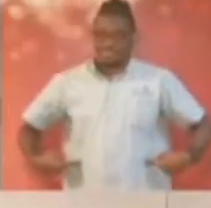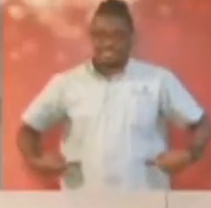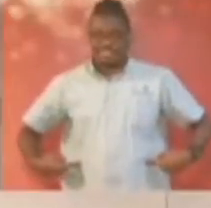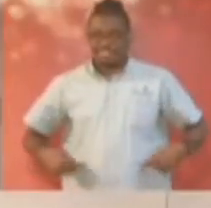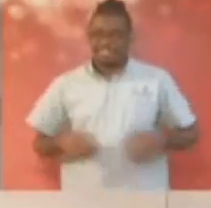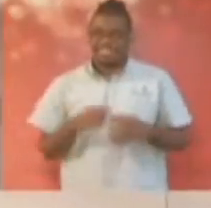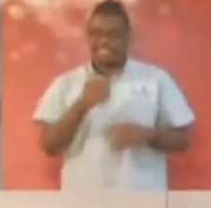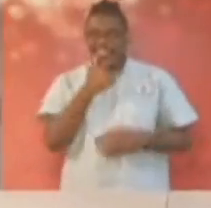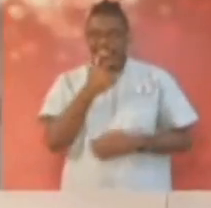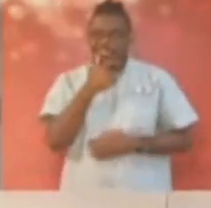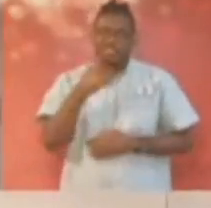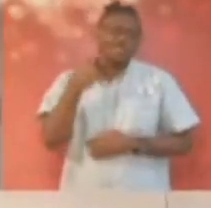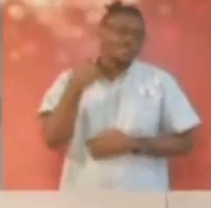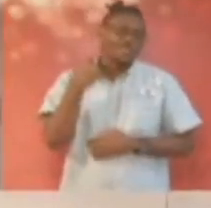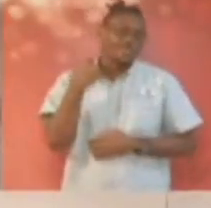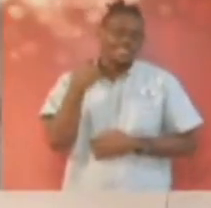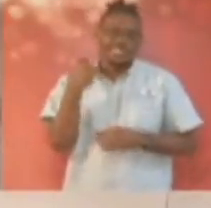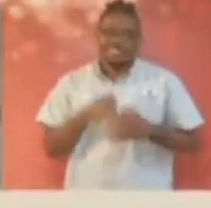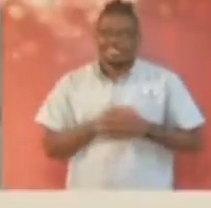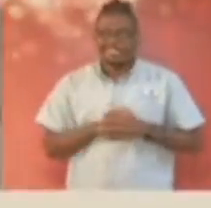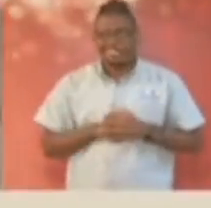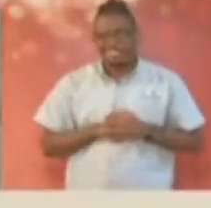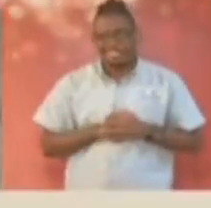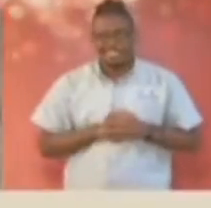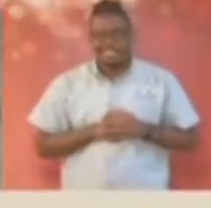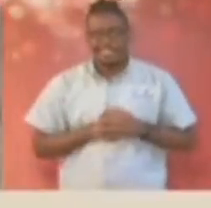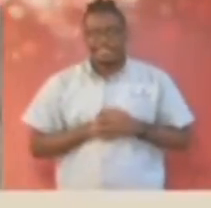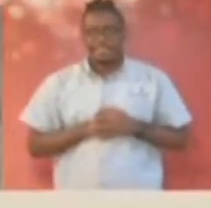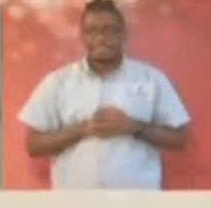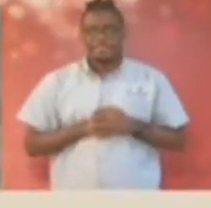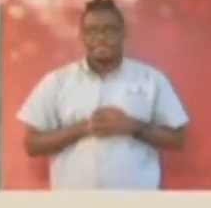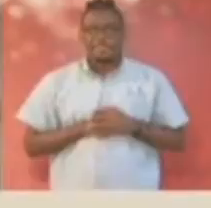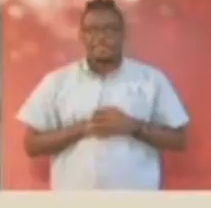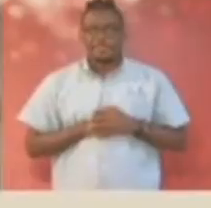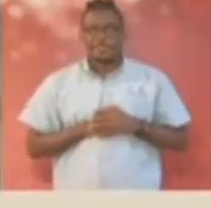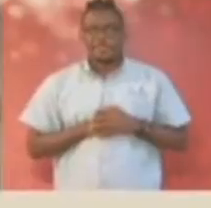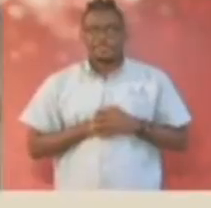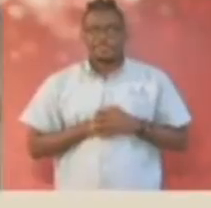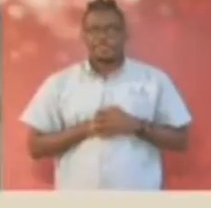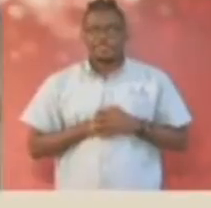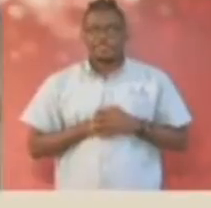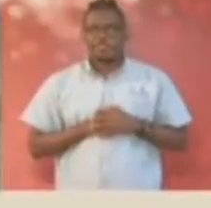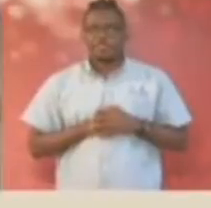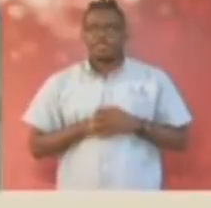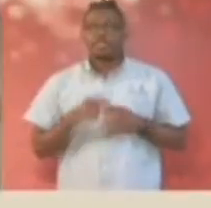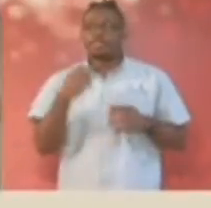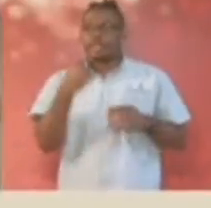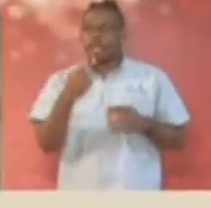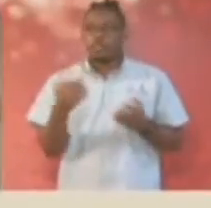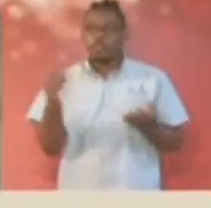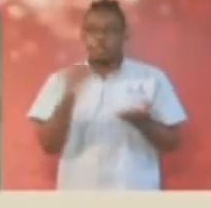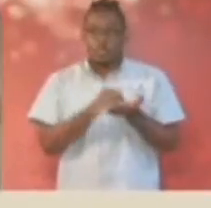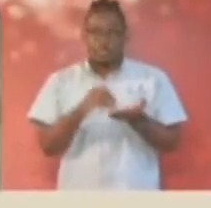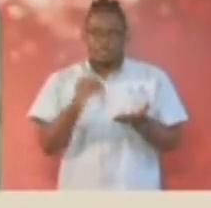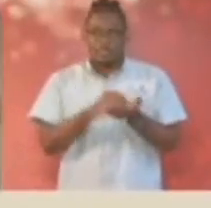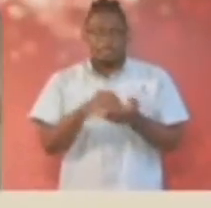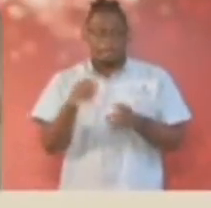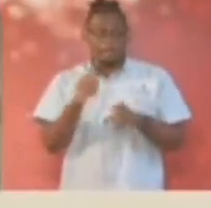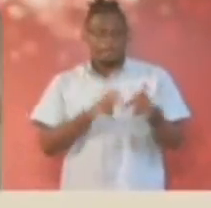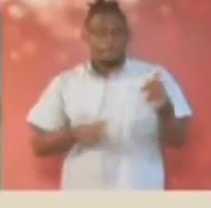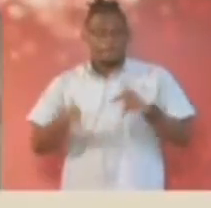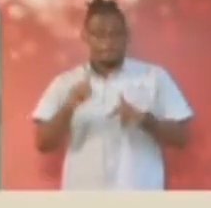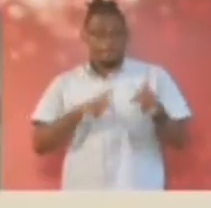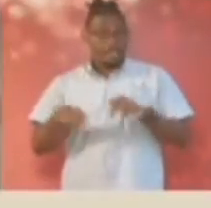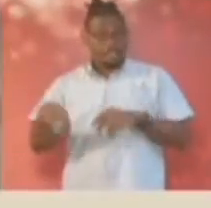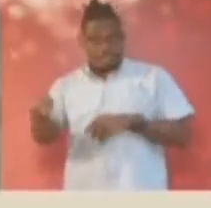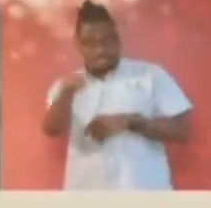much, Dr. Doon. And you know that we mention quite often that persons with comorbidities are